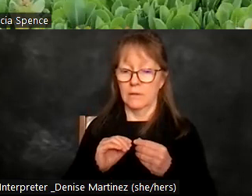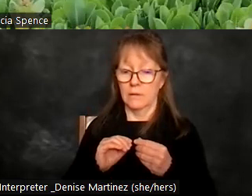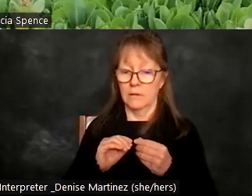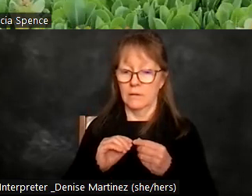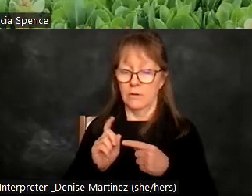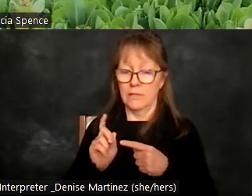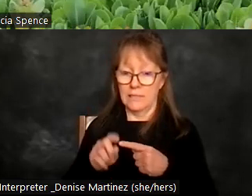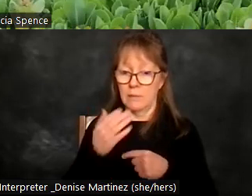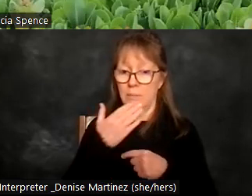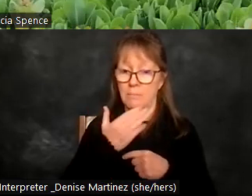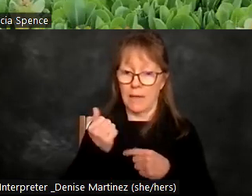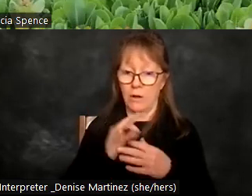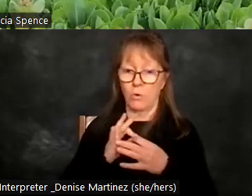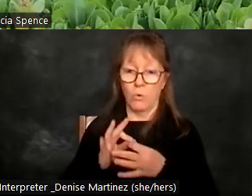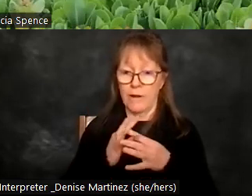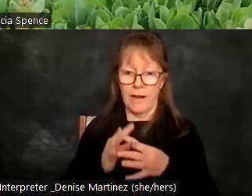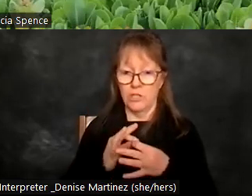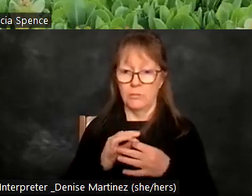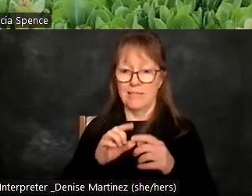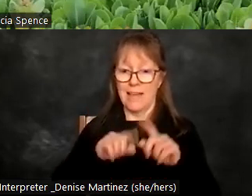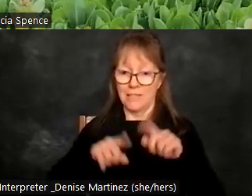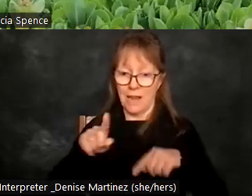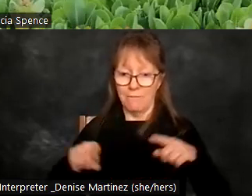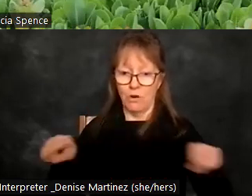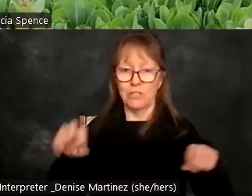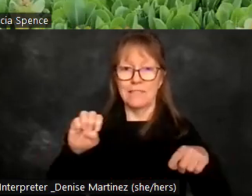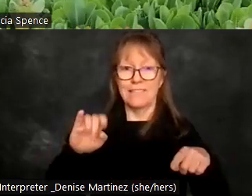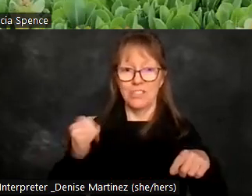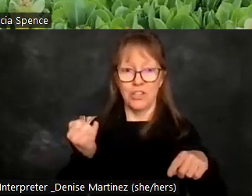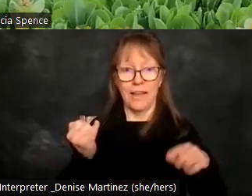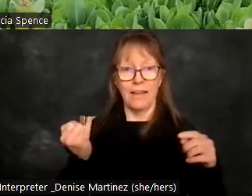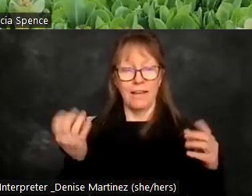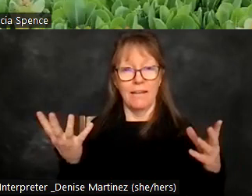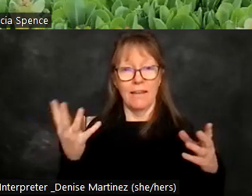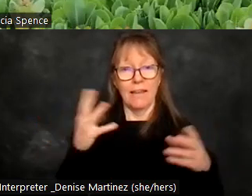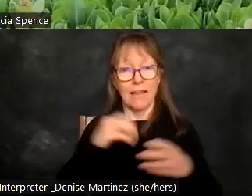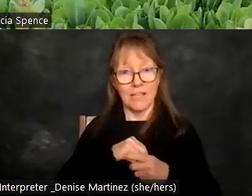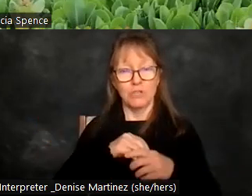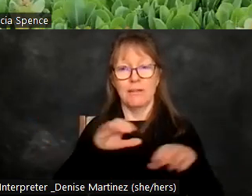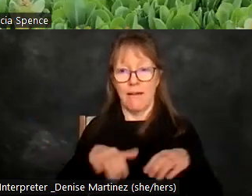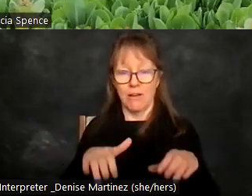coordination between these Nous diverse pensons qu'il y a engagement plus actions. coordination, meilleure coordination.